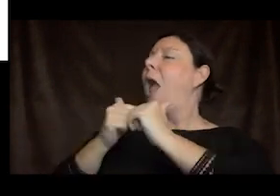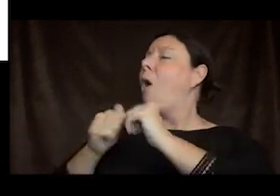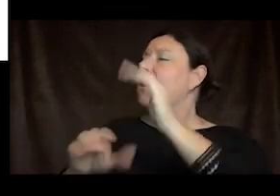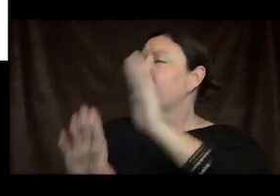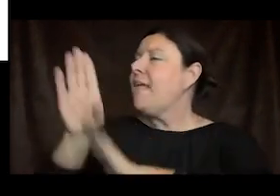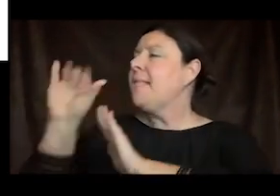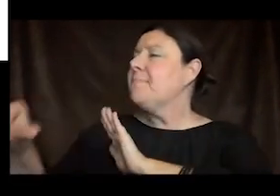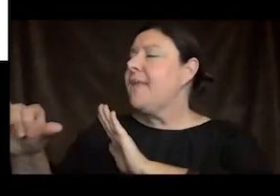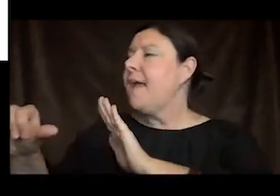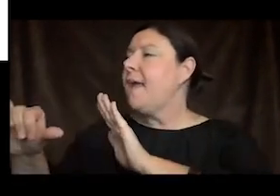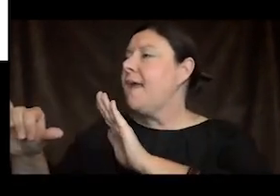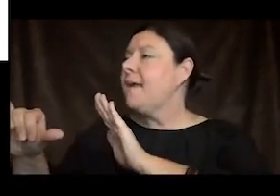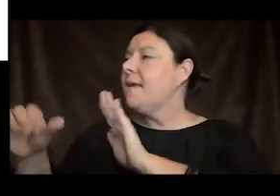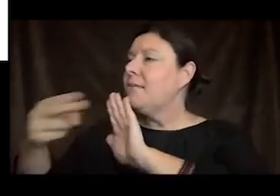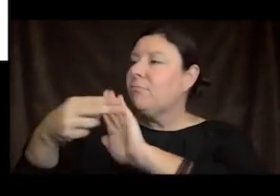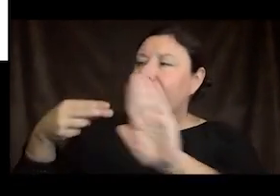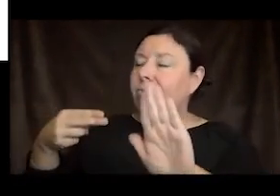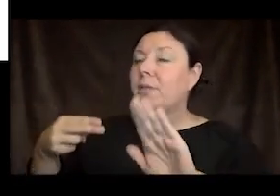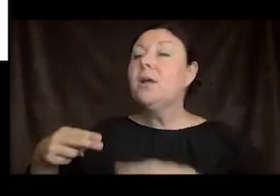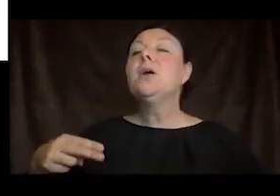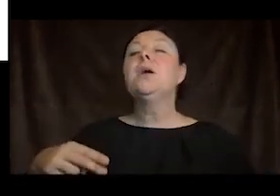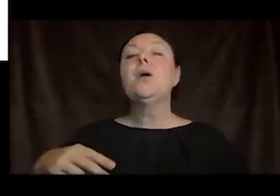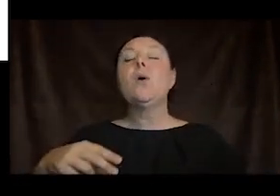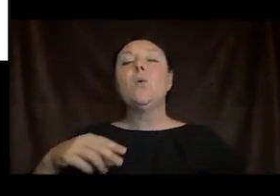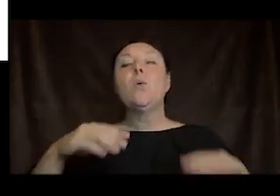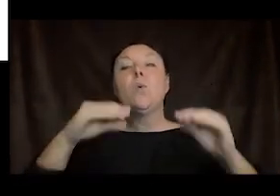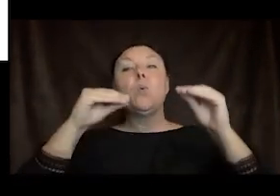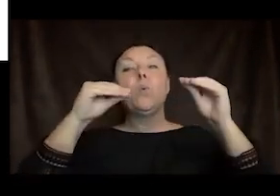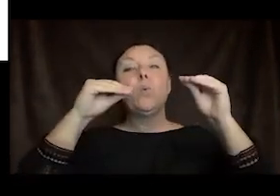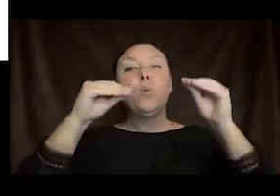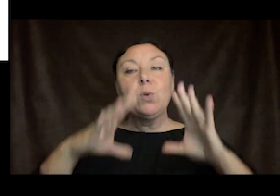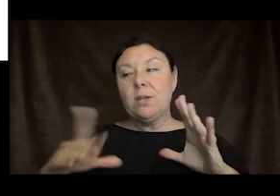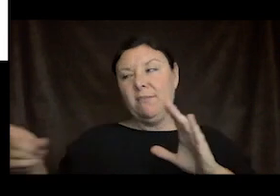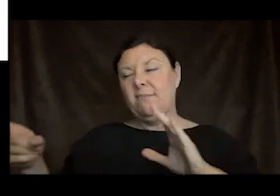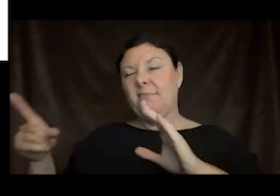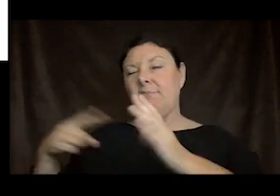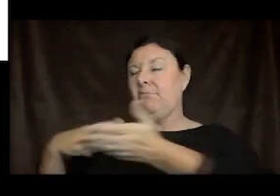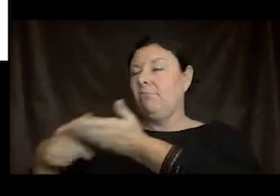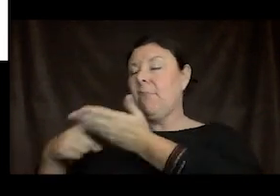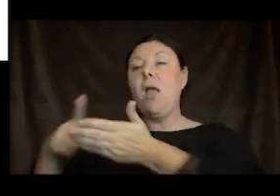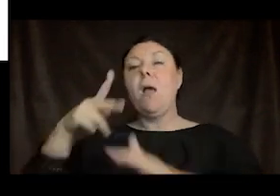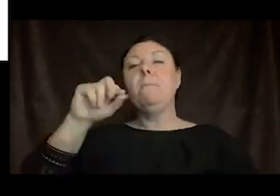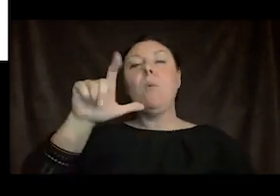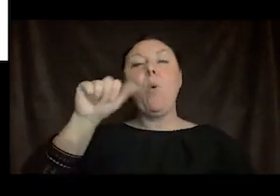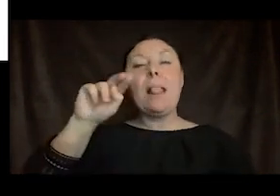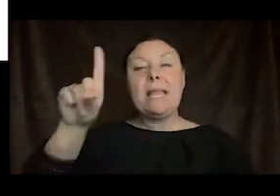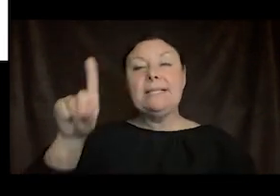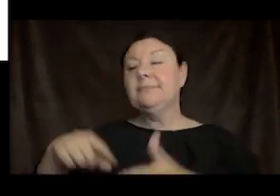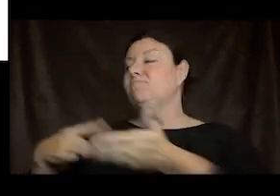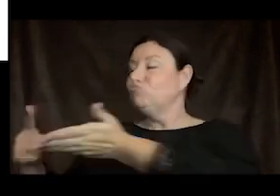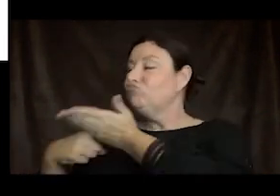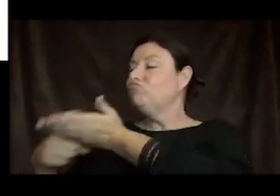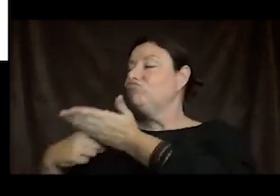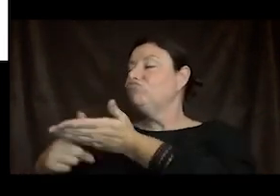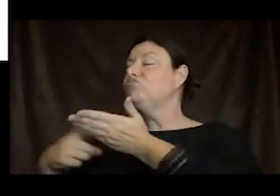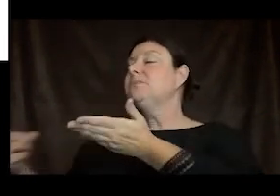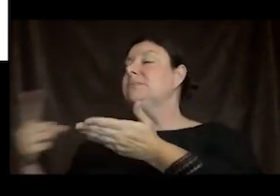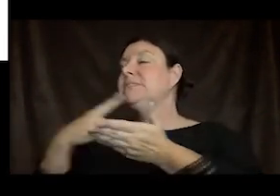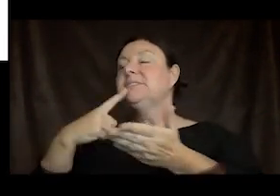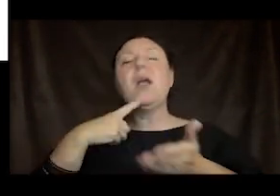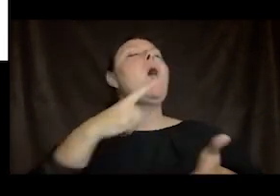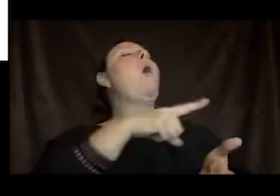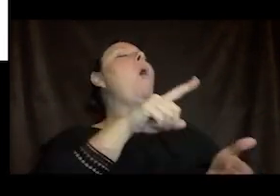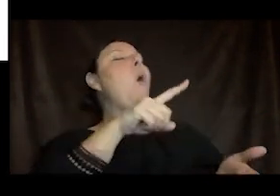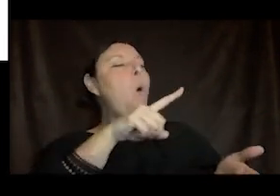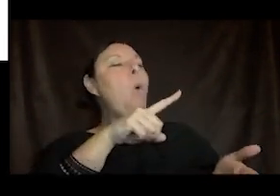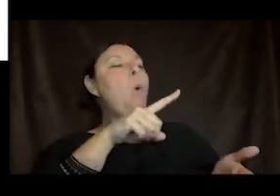happening? And the teachers shared, it was interesting because they immediately would say, oh, the Roma